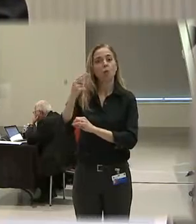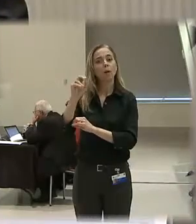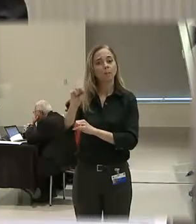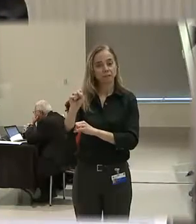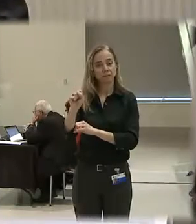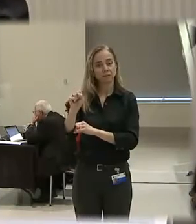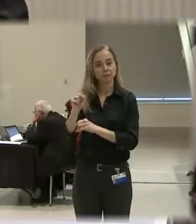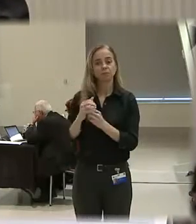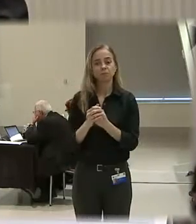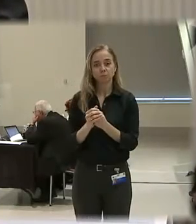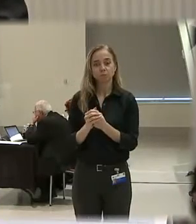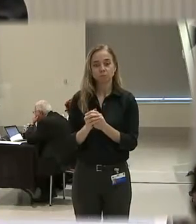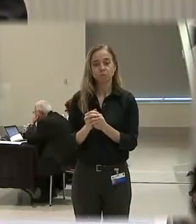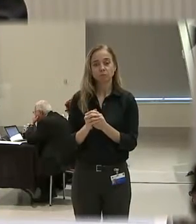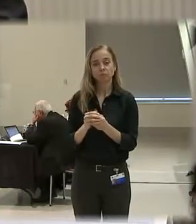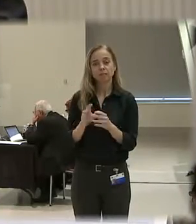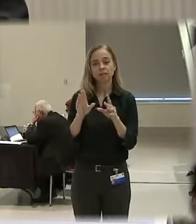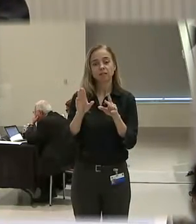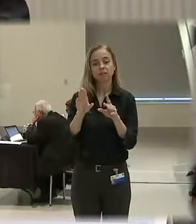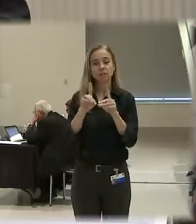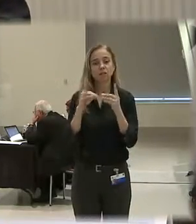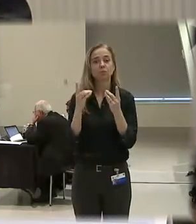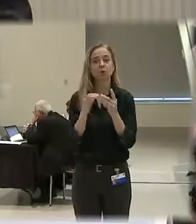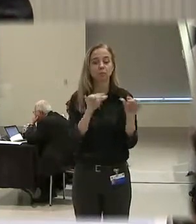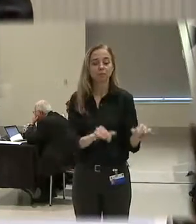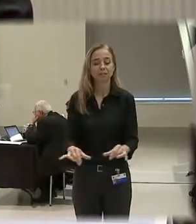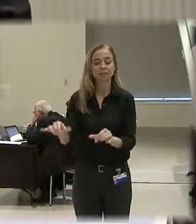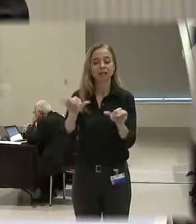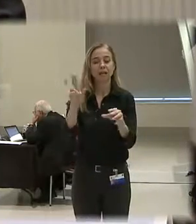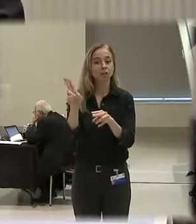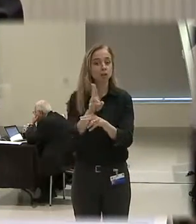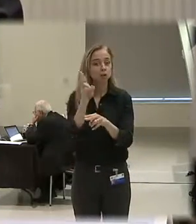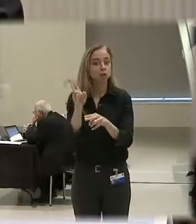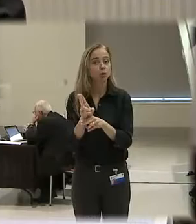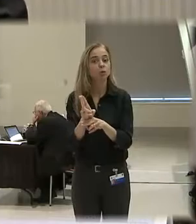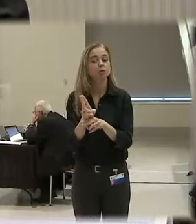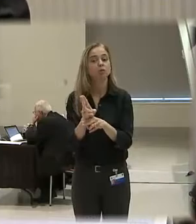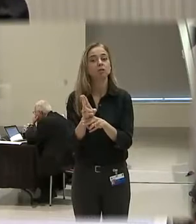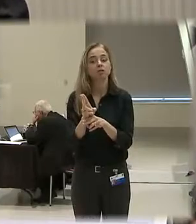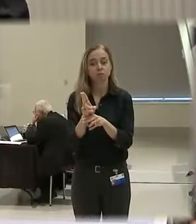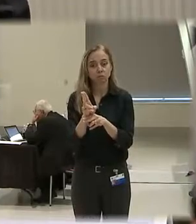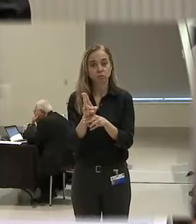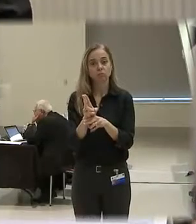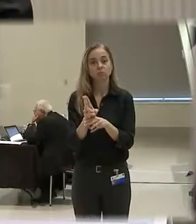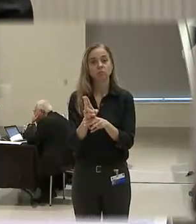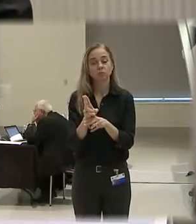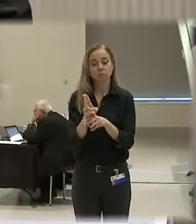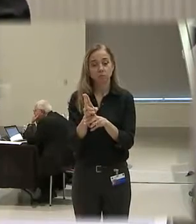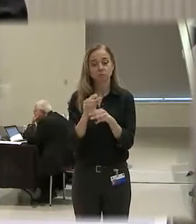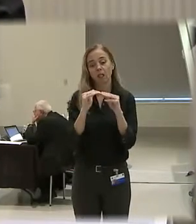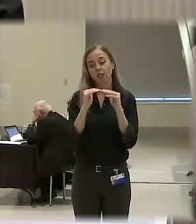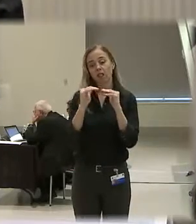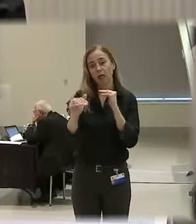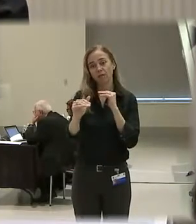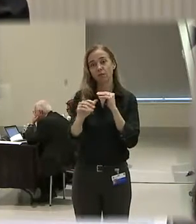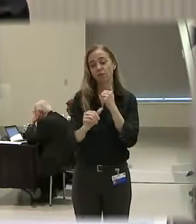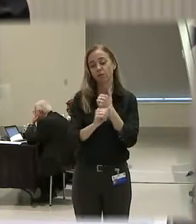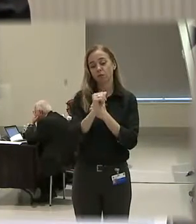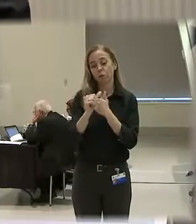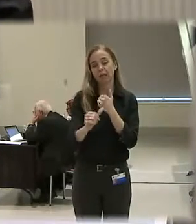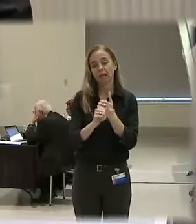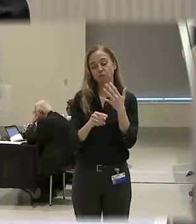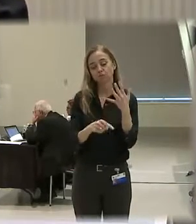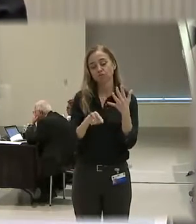the department's standard use of force policy, including elements such as level of threat faced, what